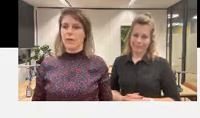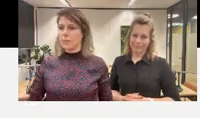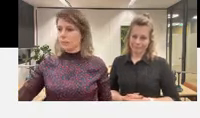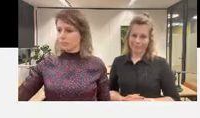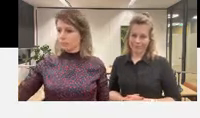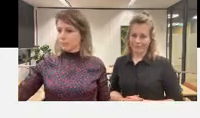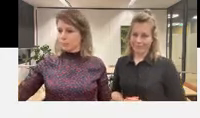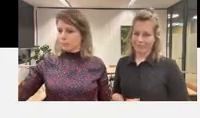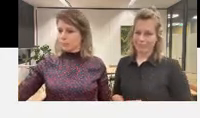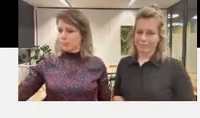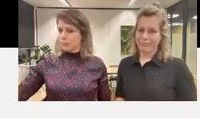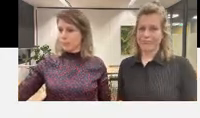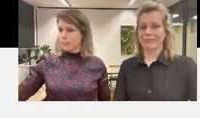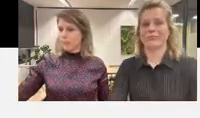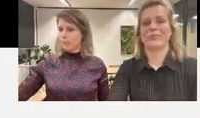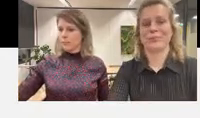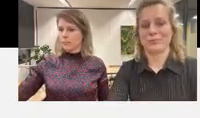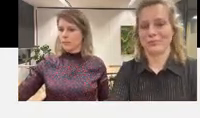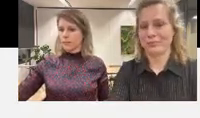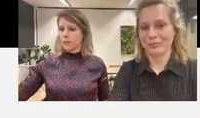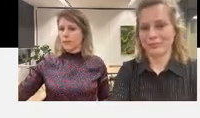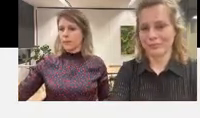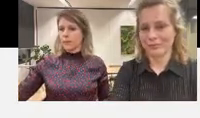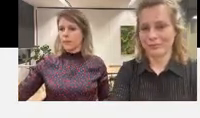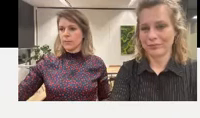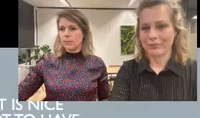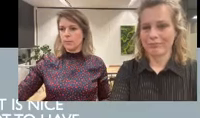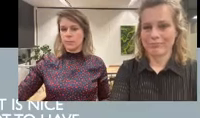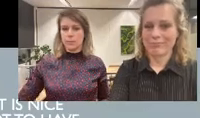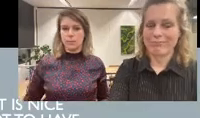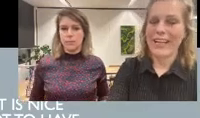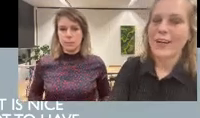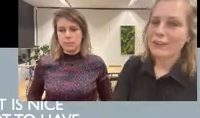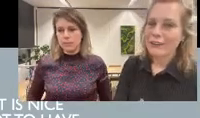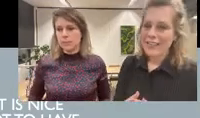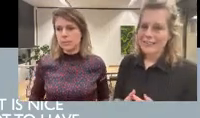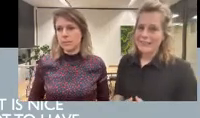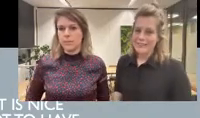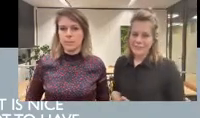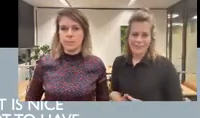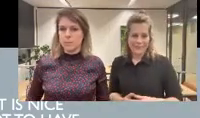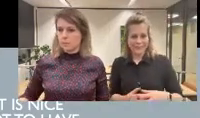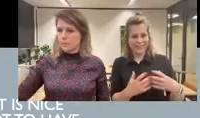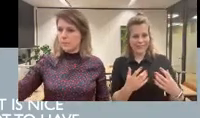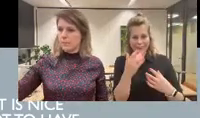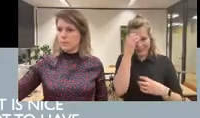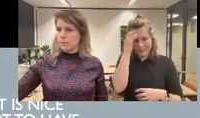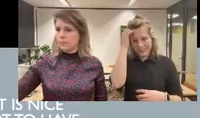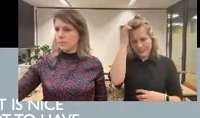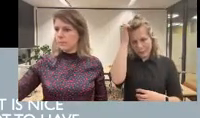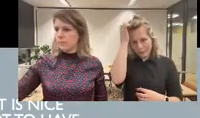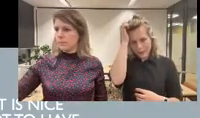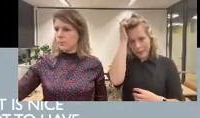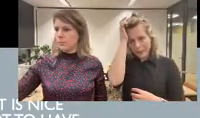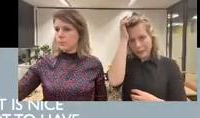trauma therapy. Now let's let's